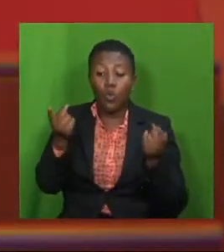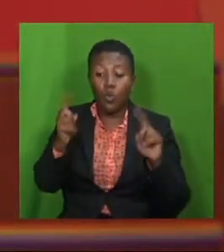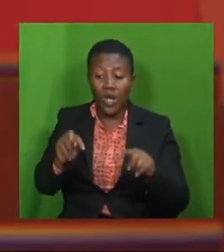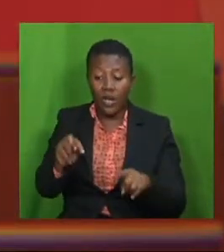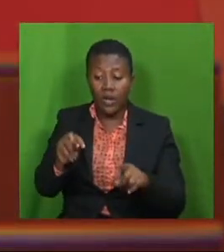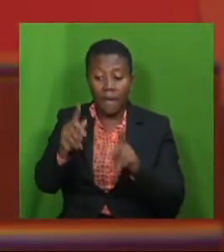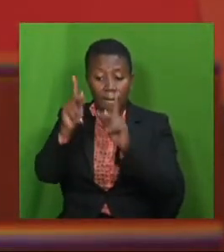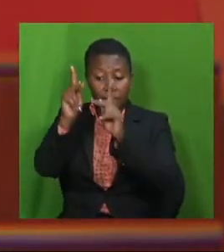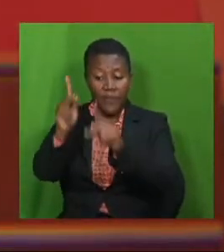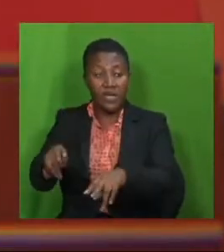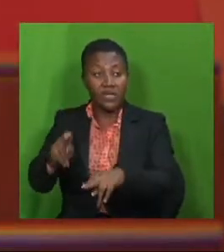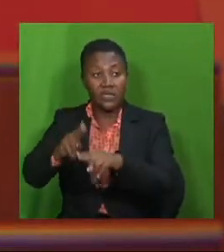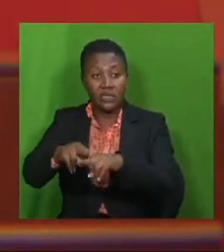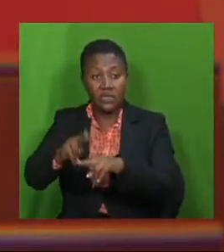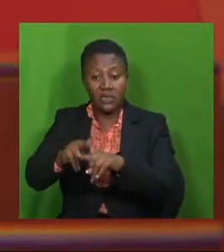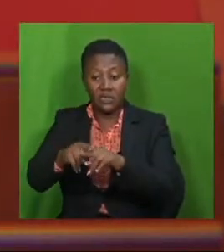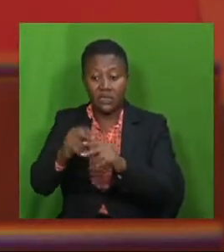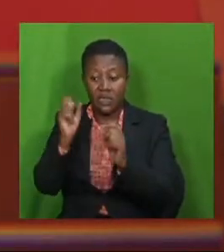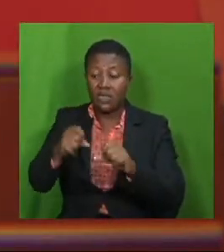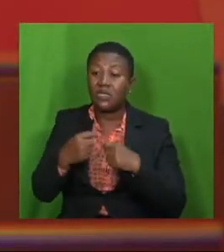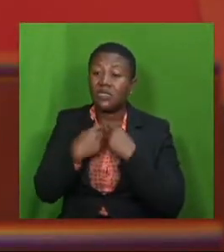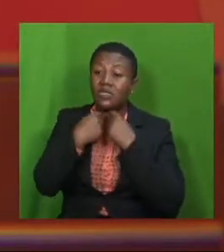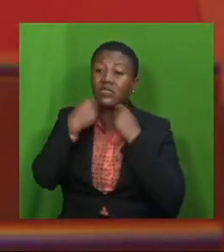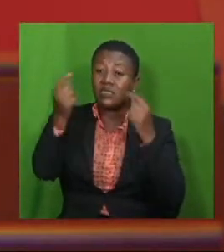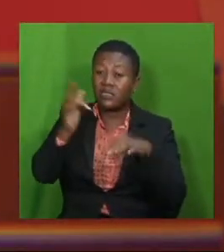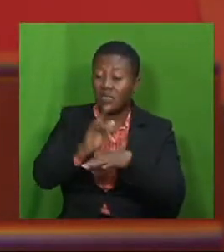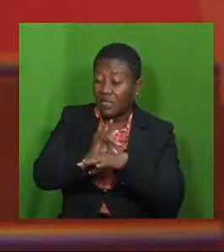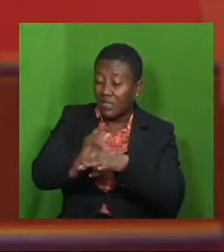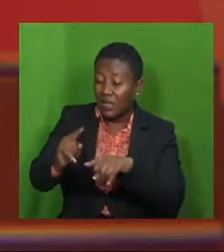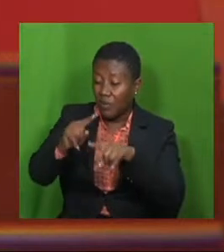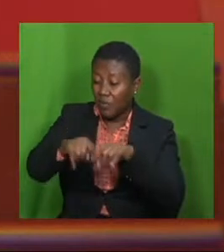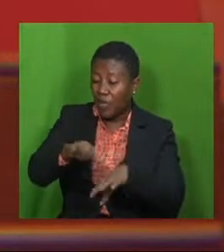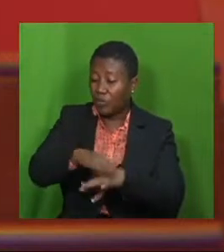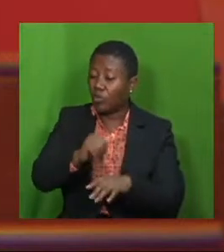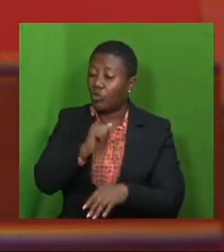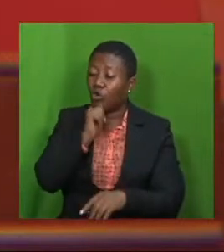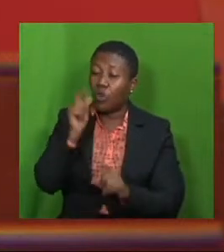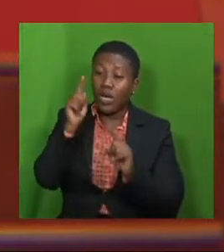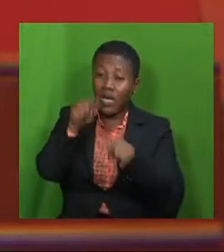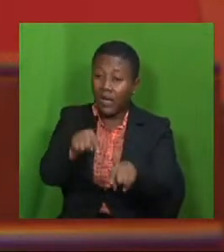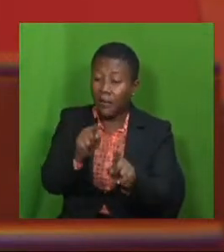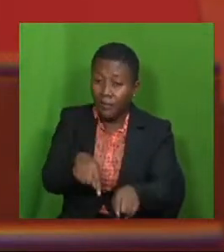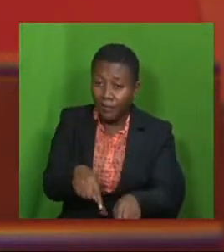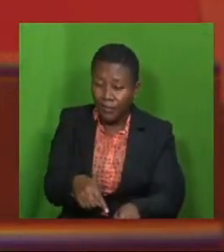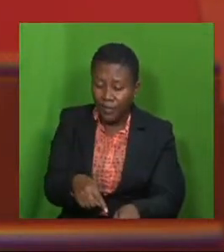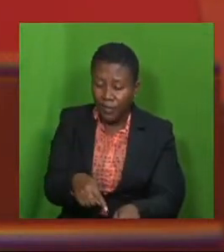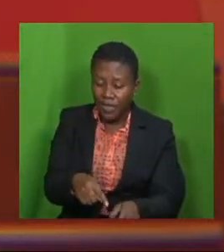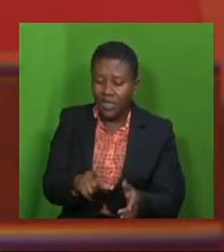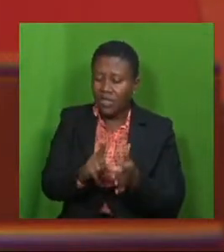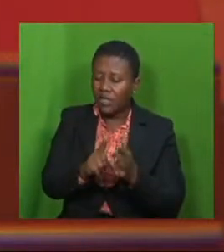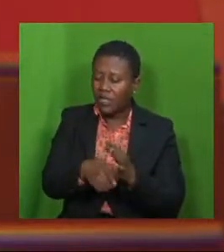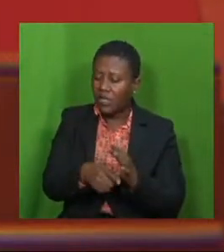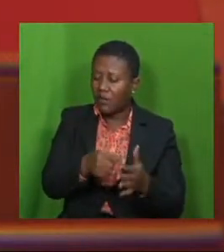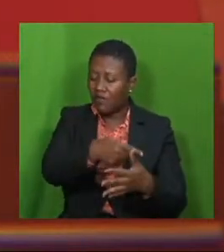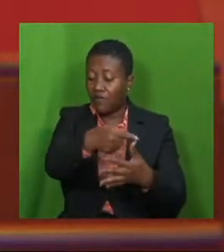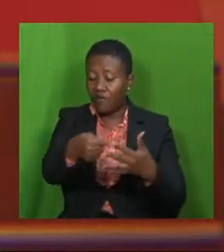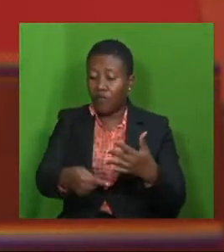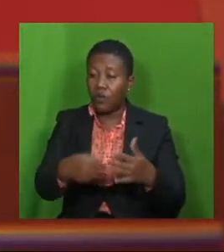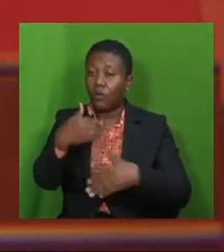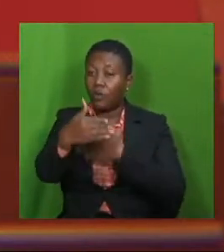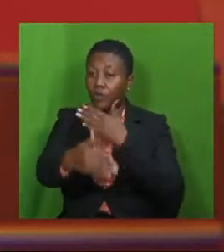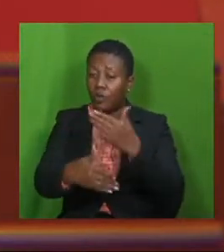Parliament is to be declared vacant by reason of absenteeism, the following process is proposed to the